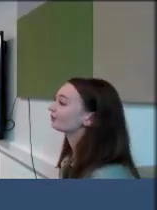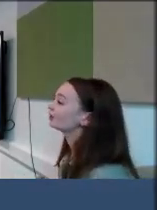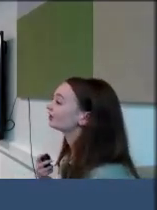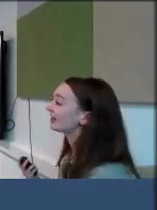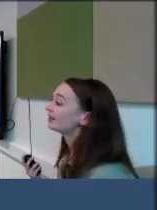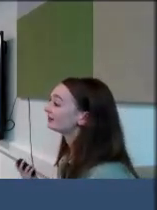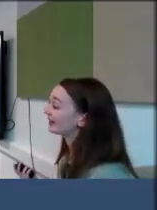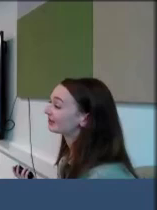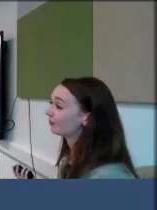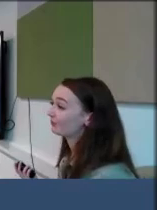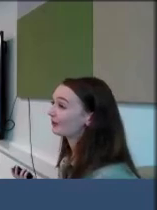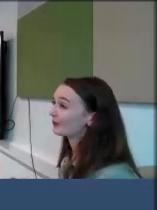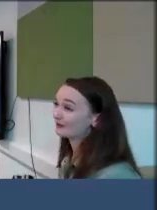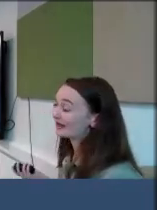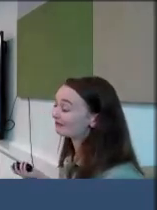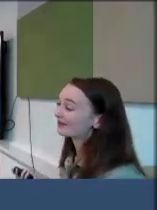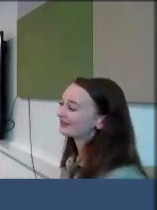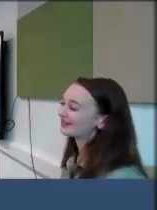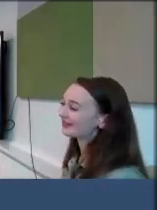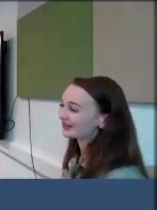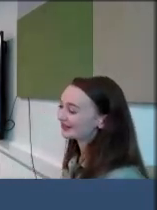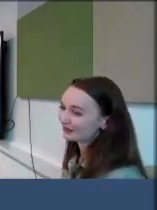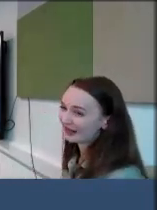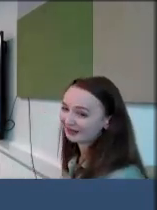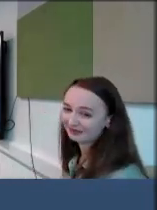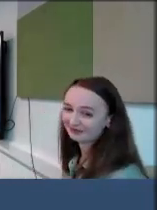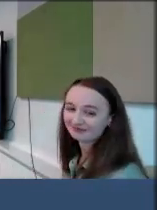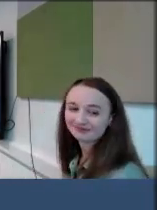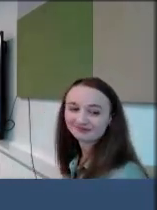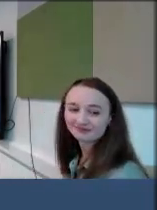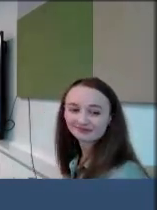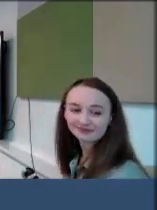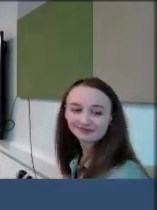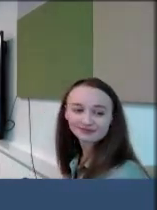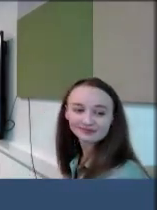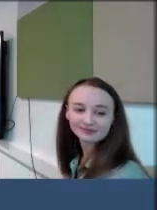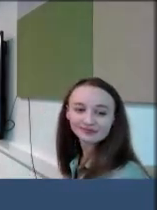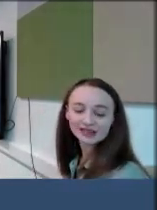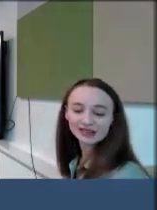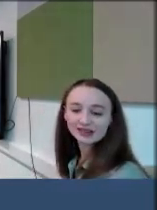fuss, but just a genuine, nice, warm welcome can make all the difference as well.